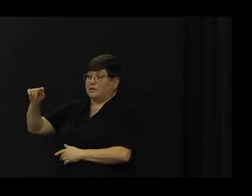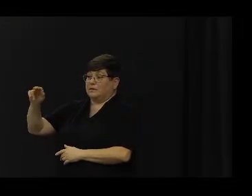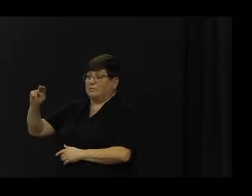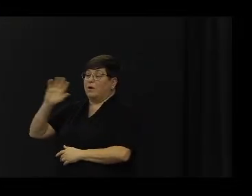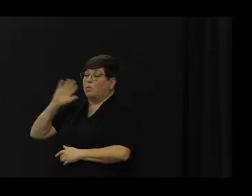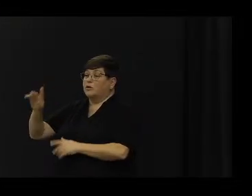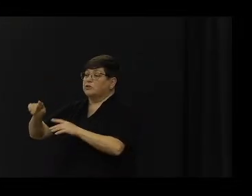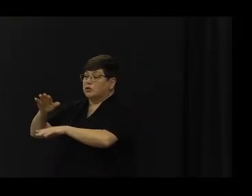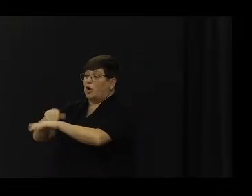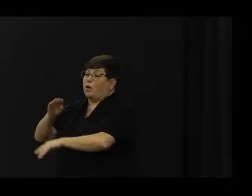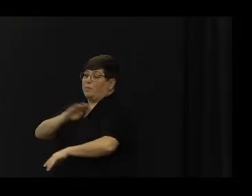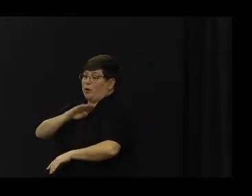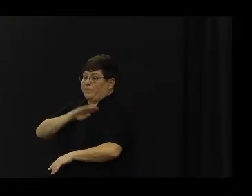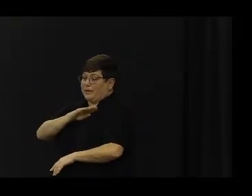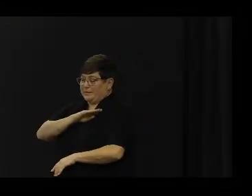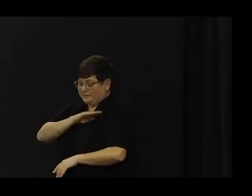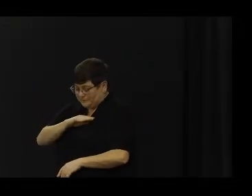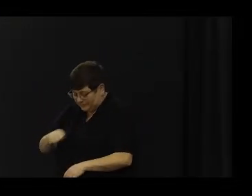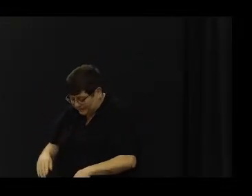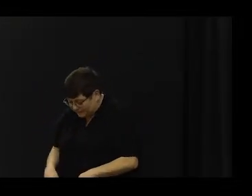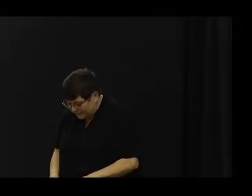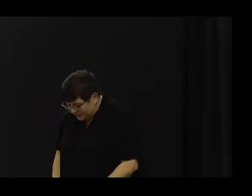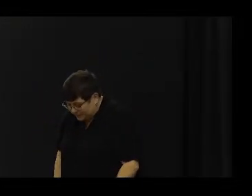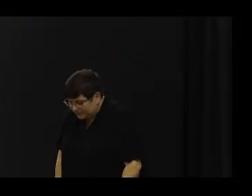Barbie Harris.